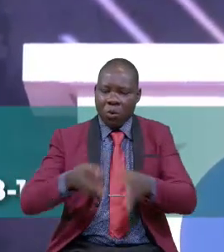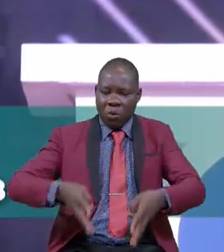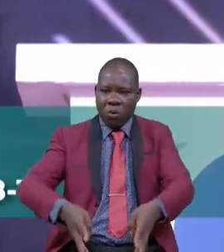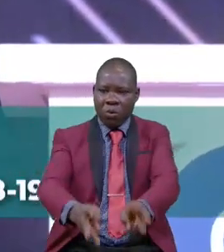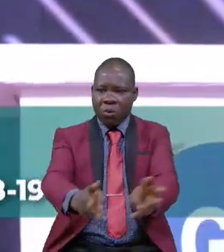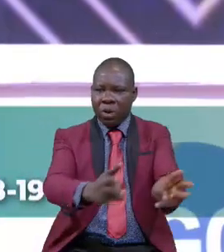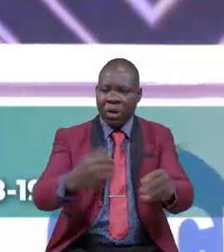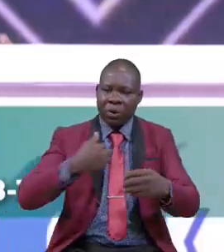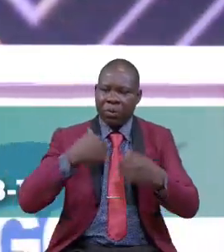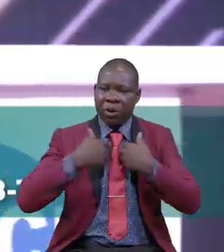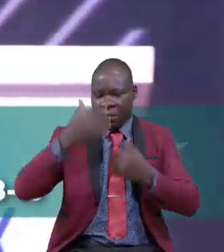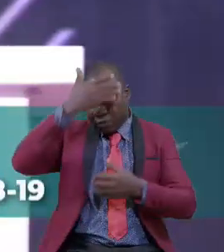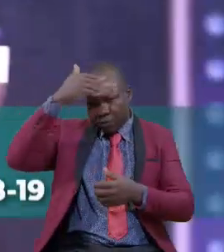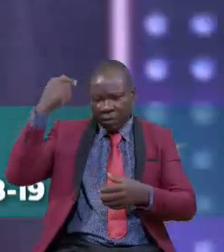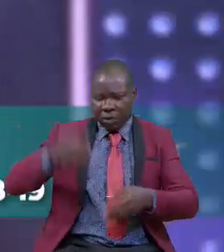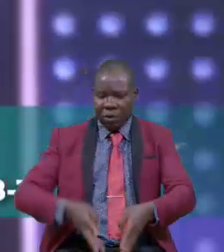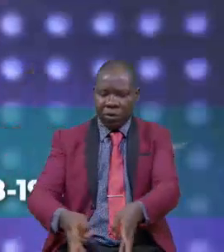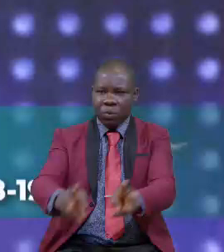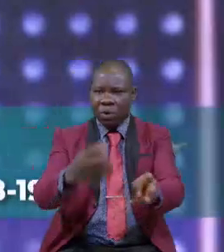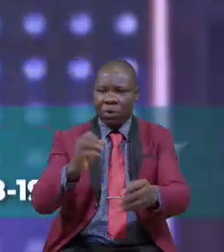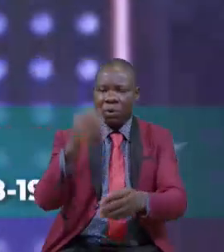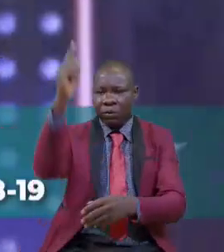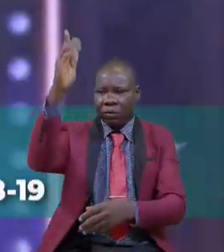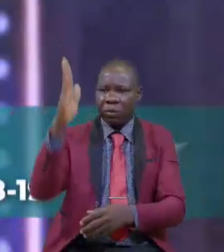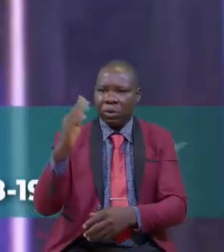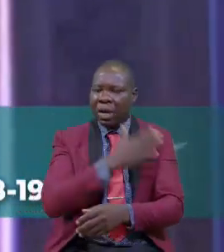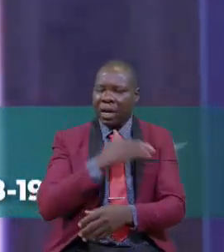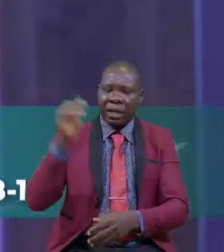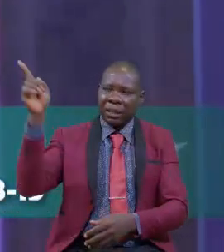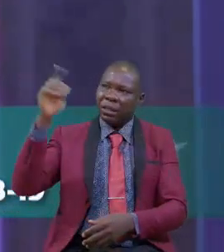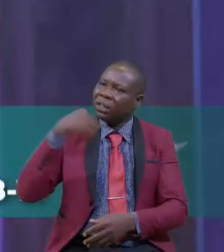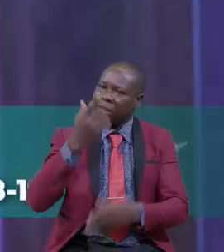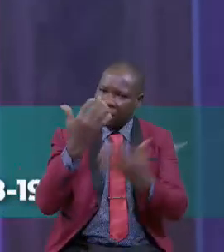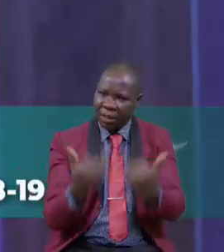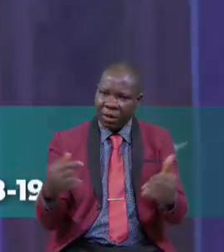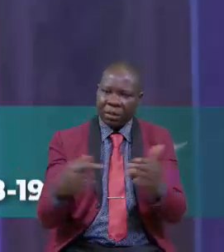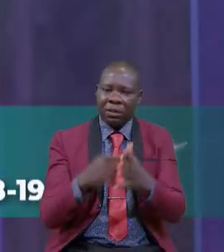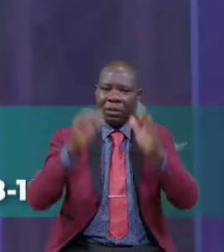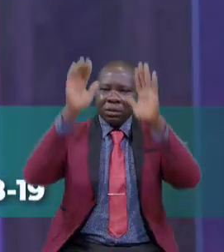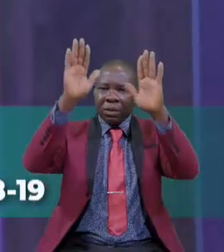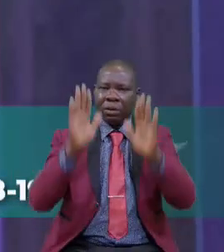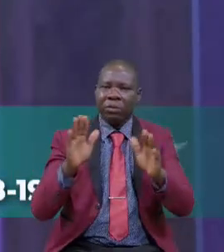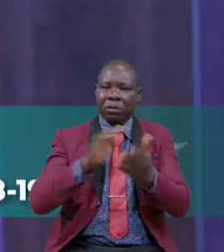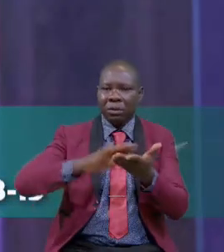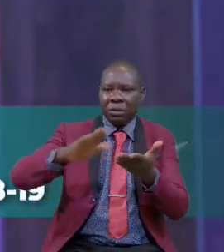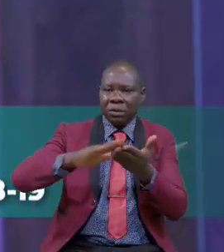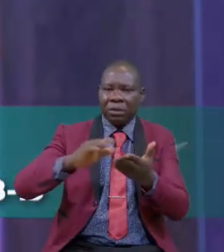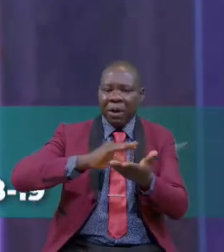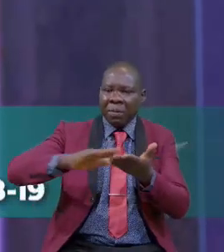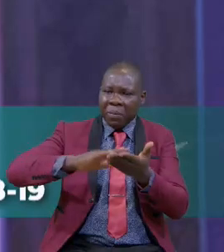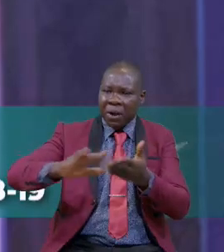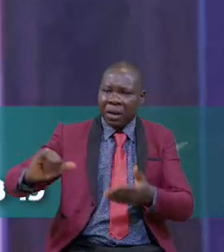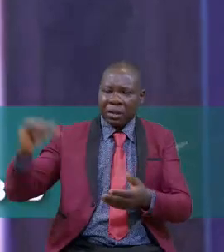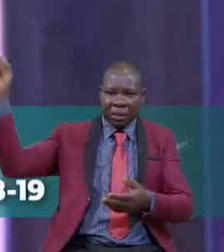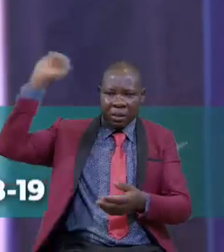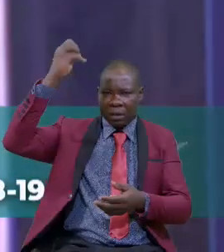way of the Lord. And it says now, this amazing grace, pardoning grace coming upon our lives, we have